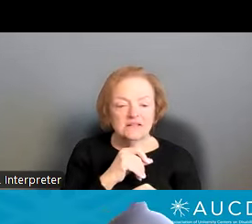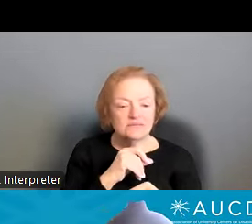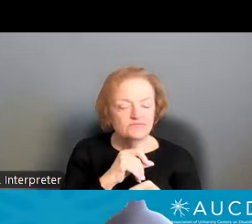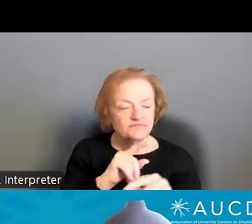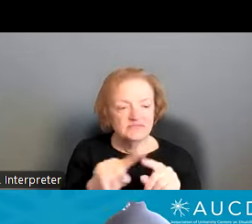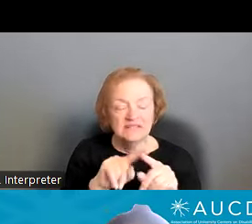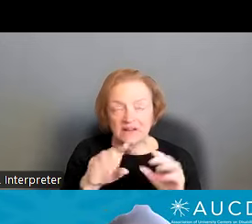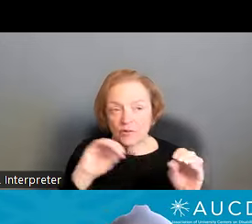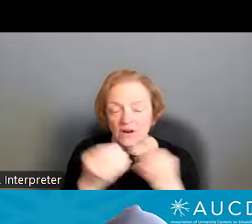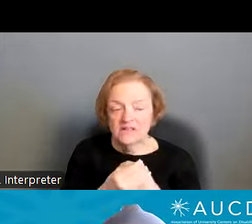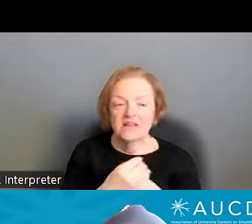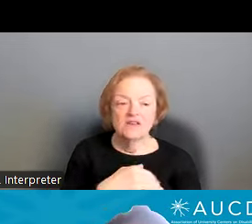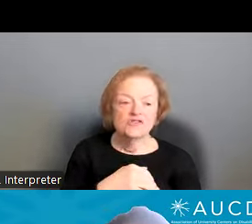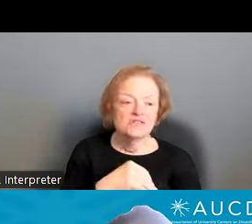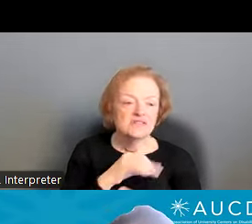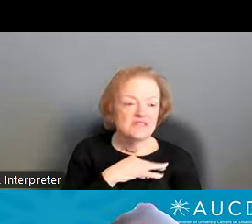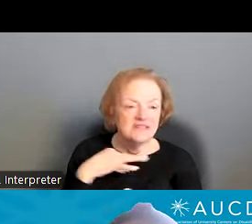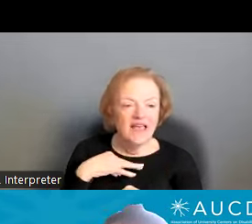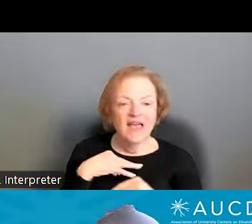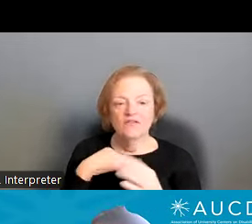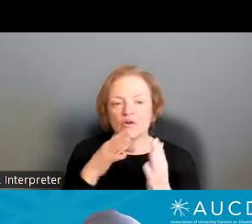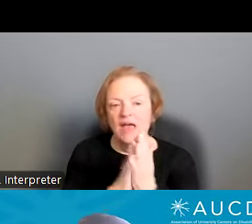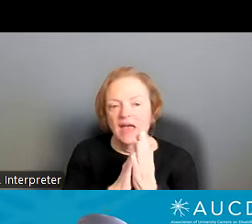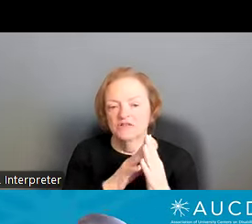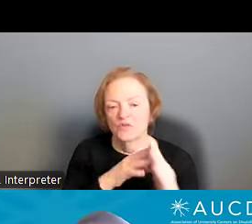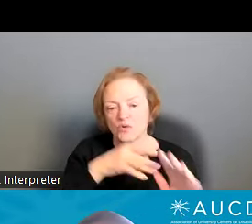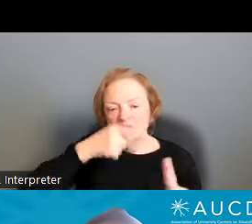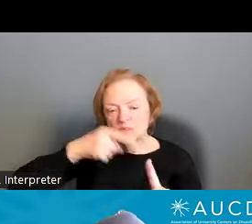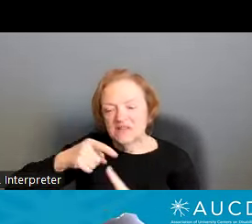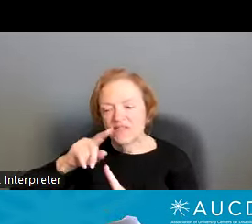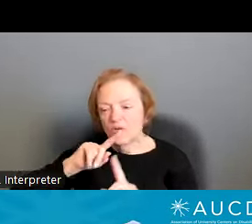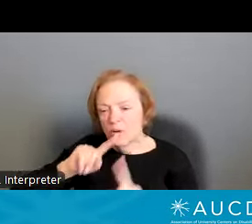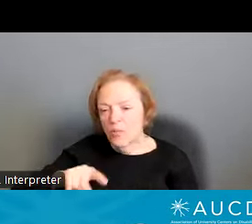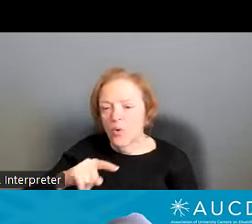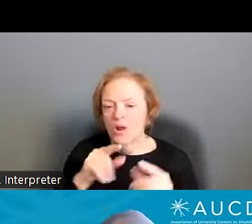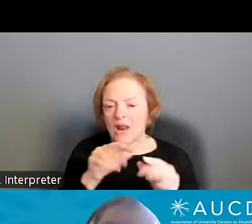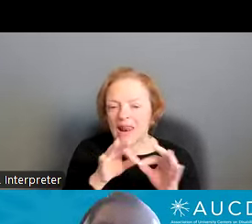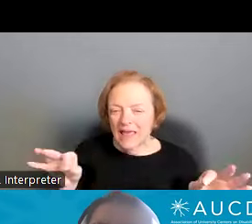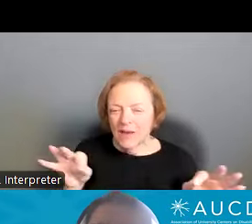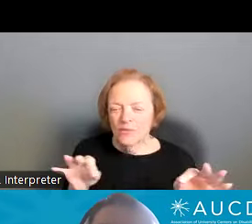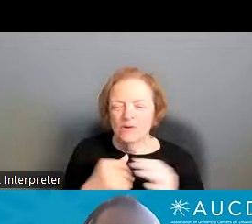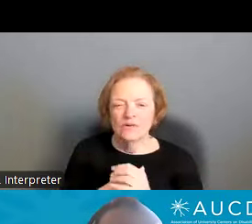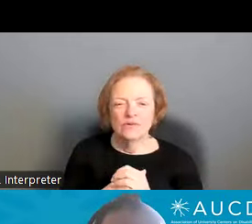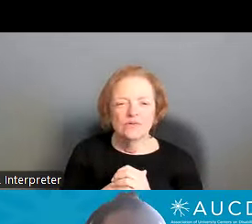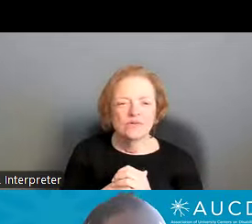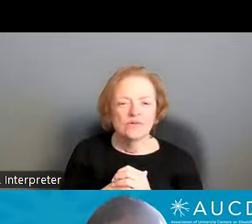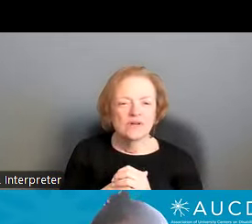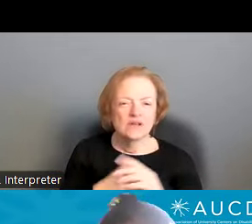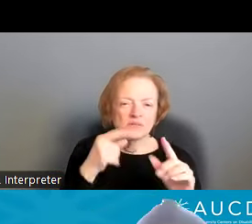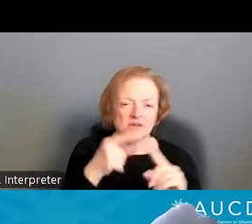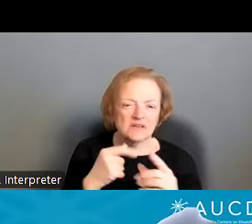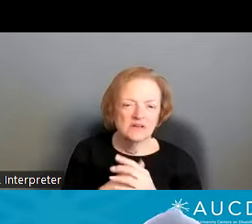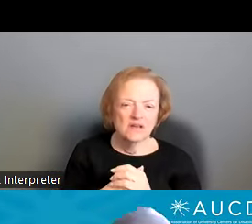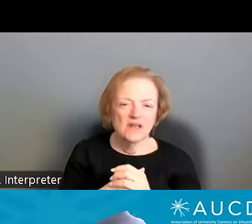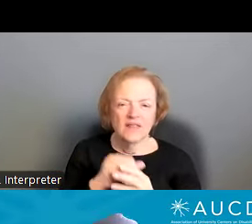of funding, to ask for specific report language that they want to see in appropriations bills. It's typically called fly-in season